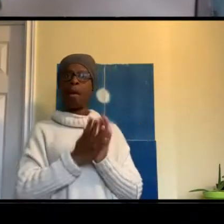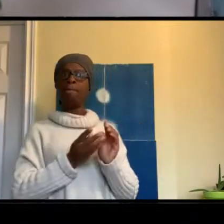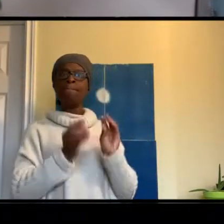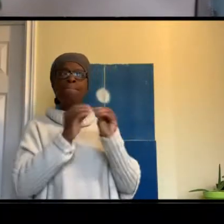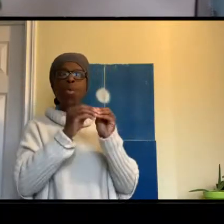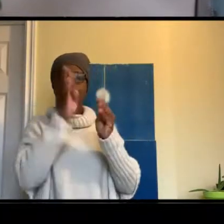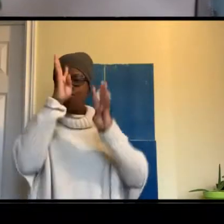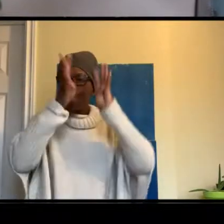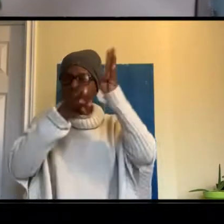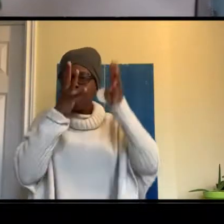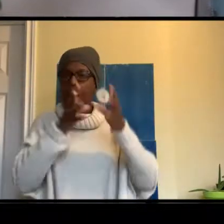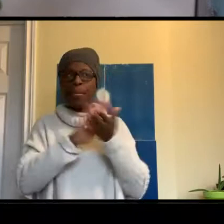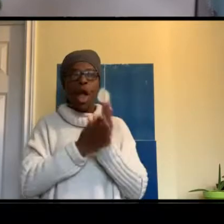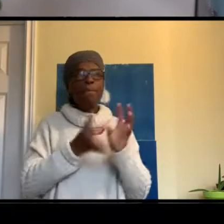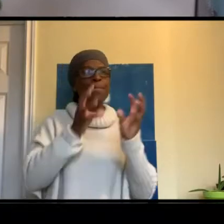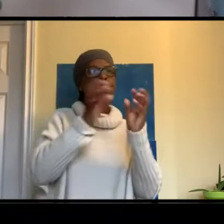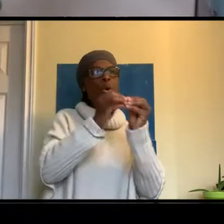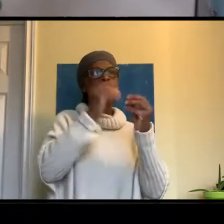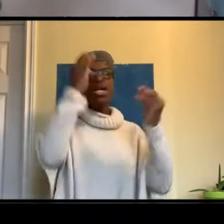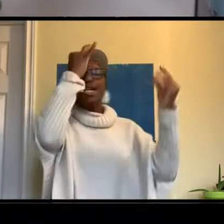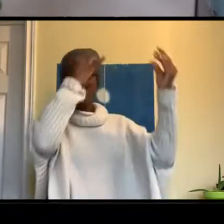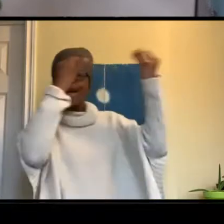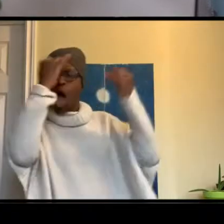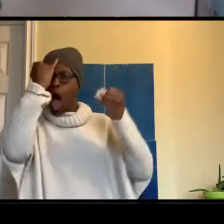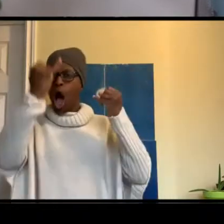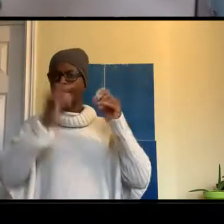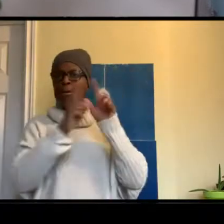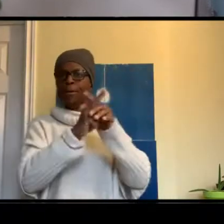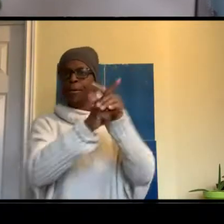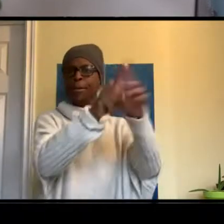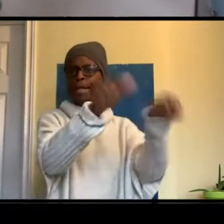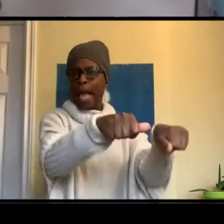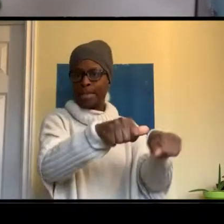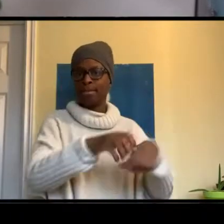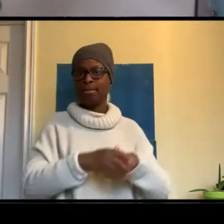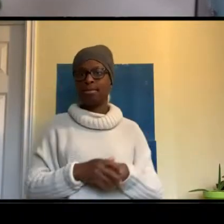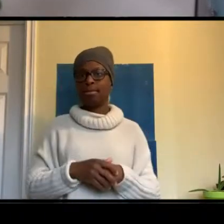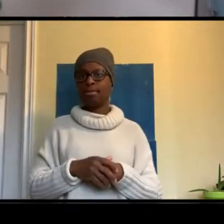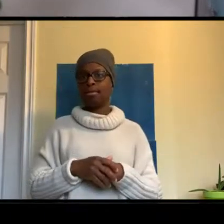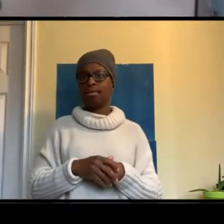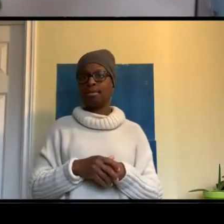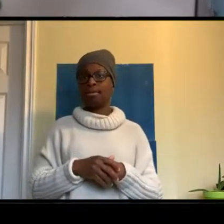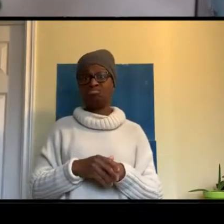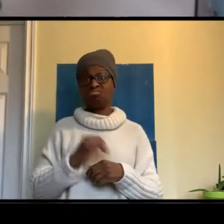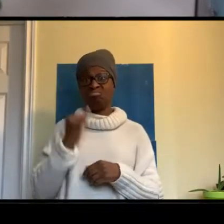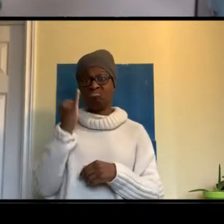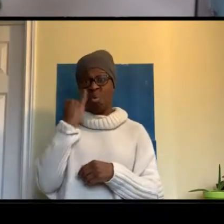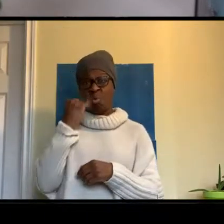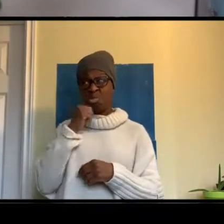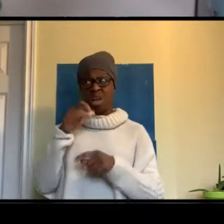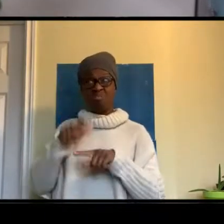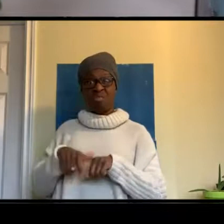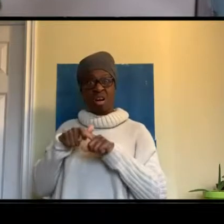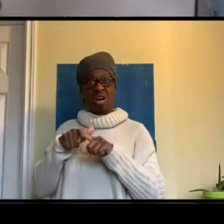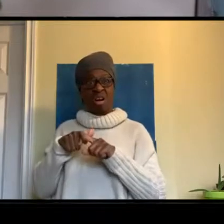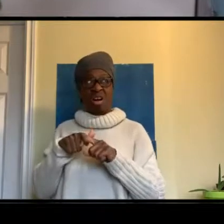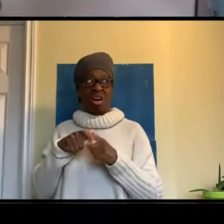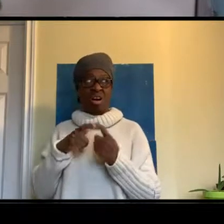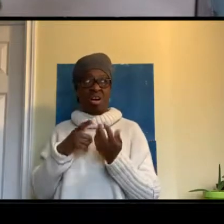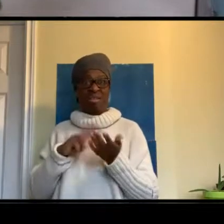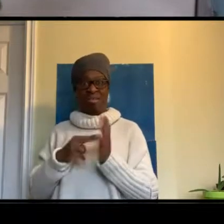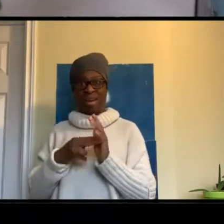I want to say that now. But I only thought about it because I was sitting here and sort of daydreaming while I was drinking my